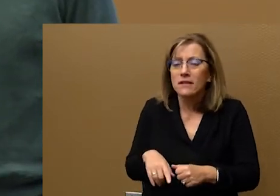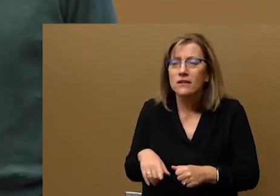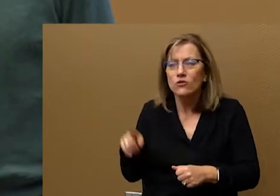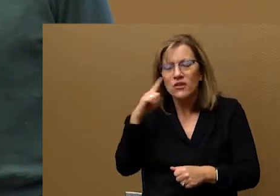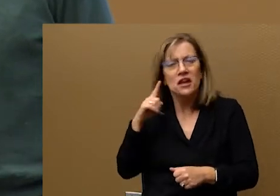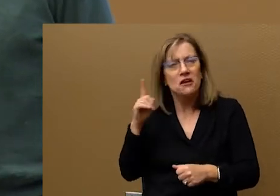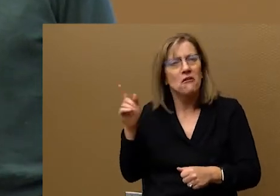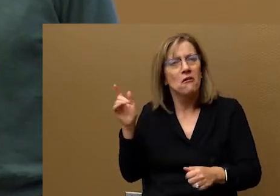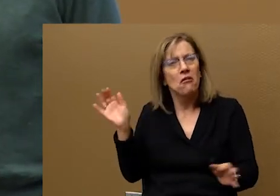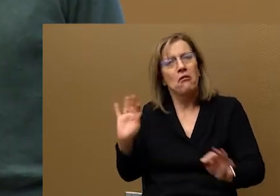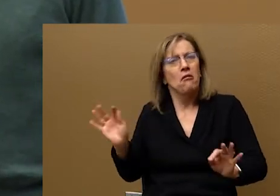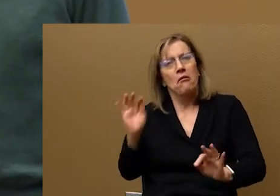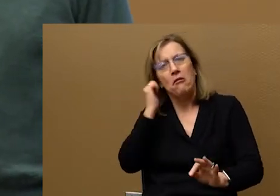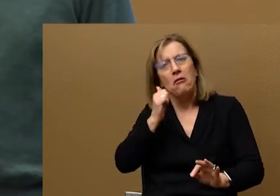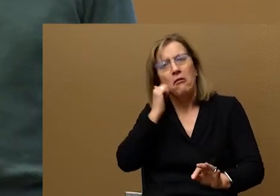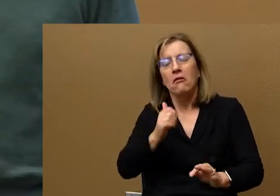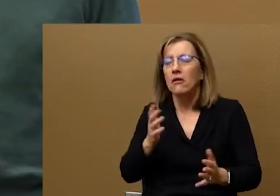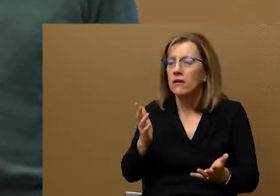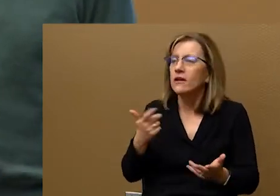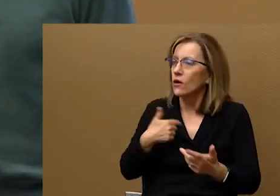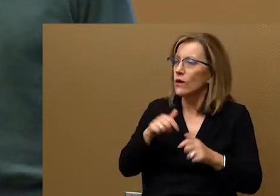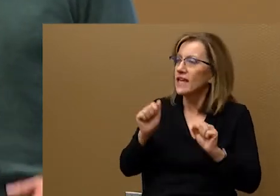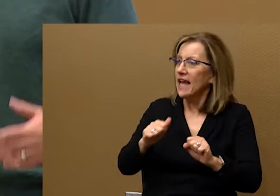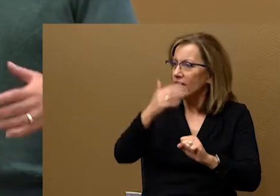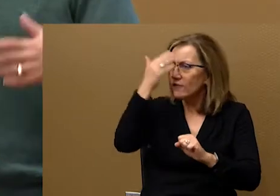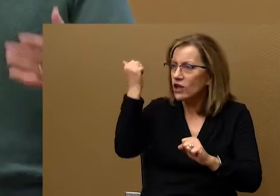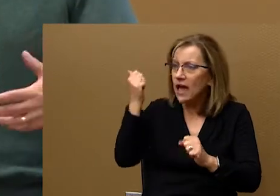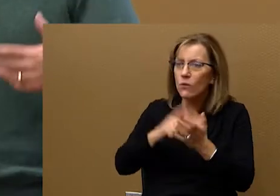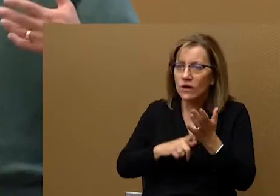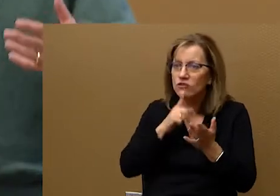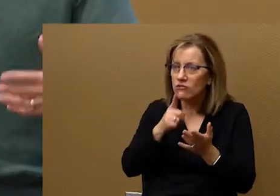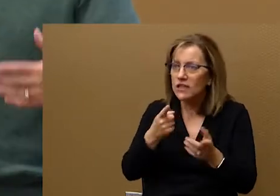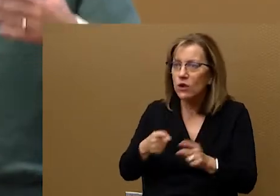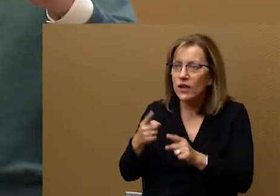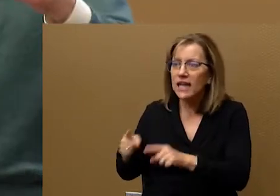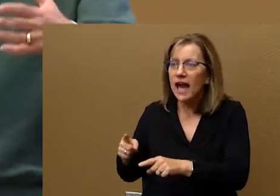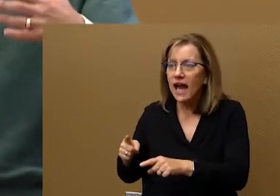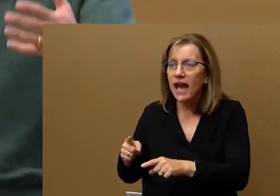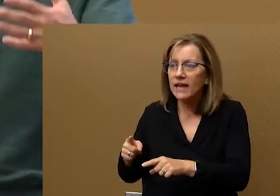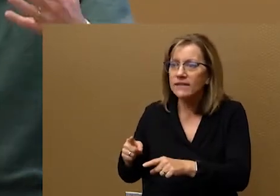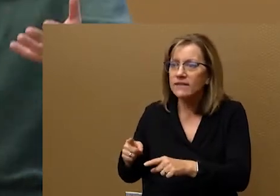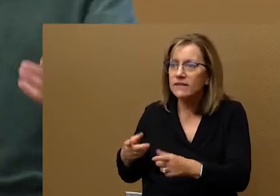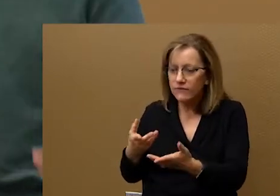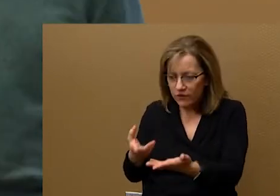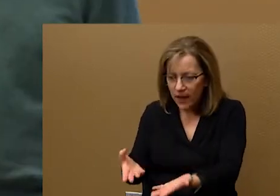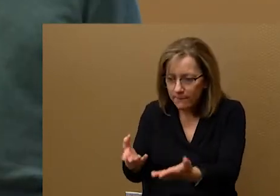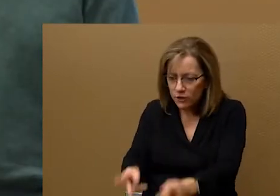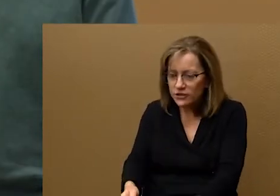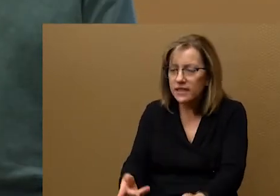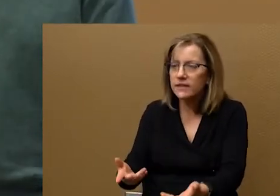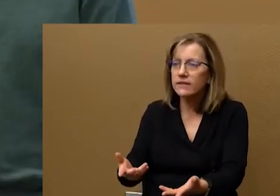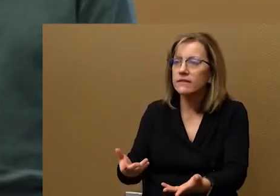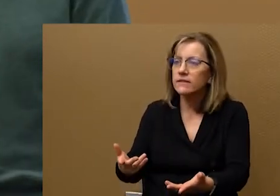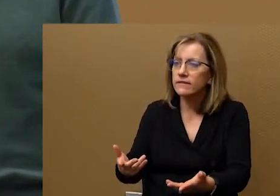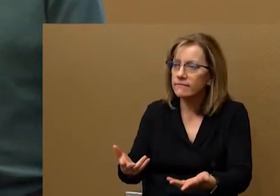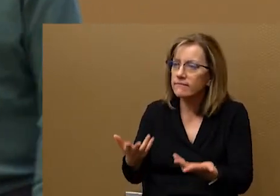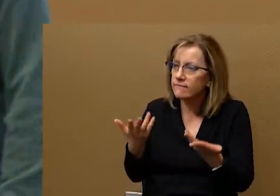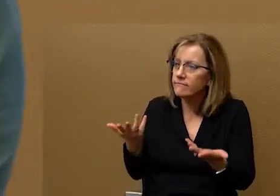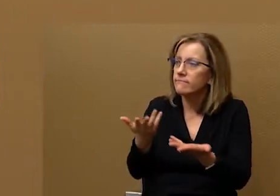that in mind. You know, because yes, we can forget what is really going on for them right